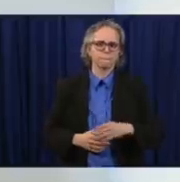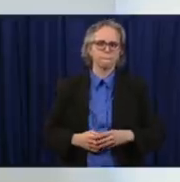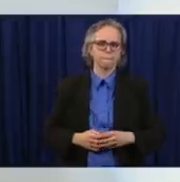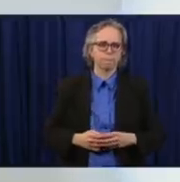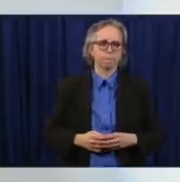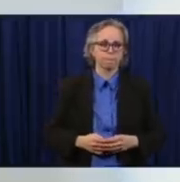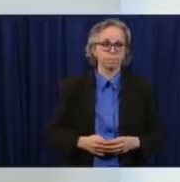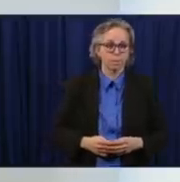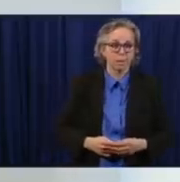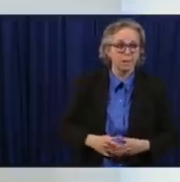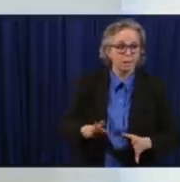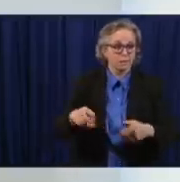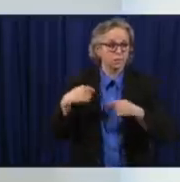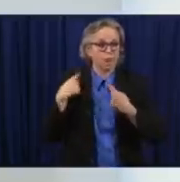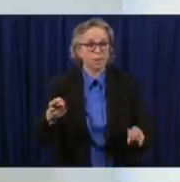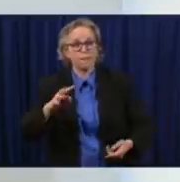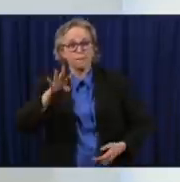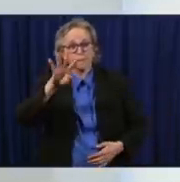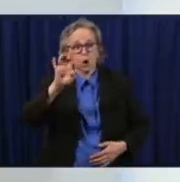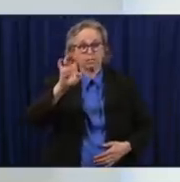So far,